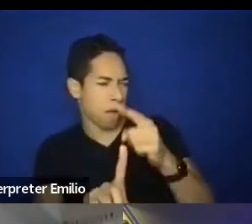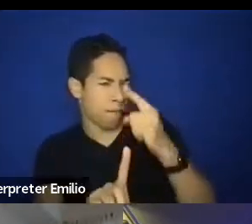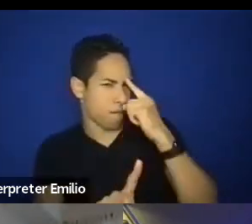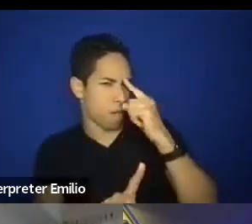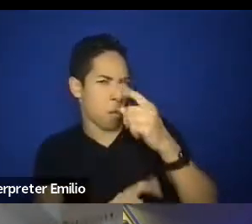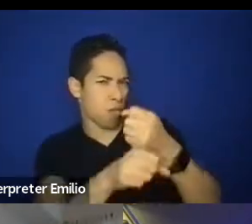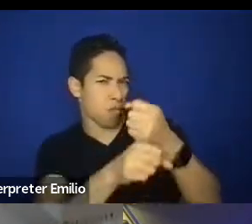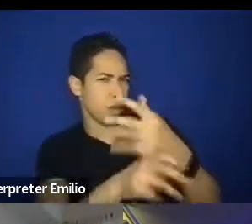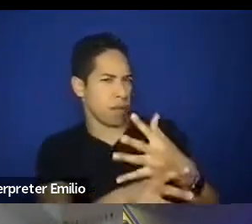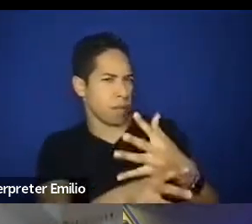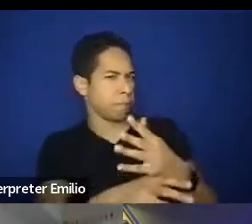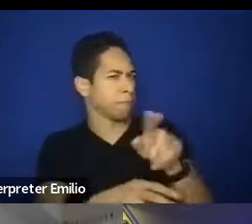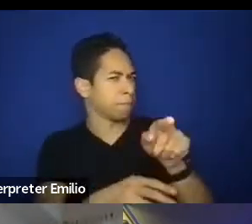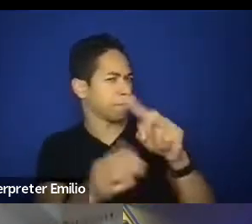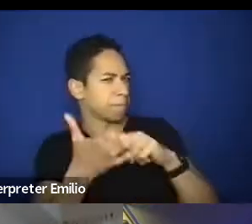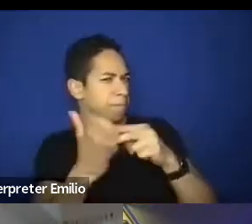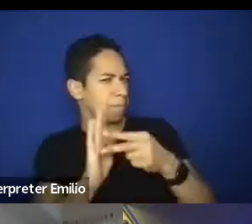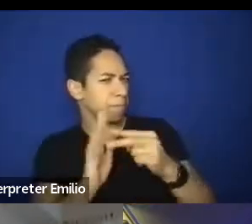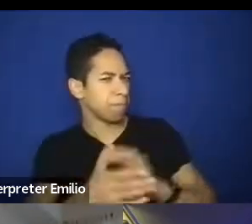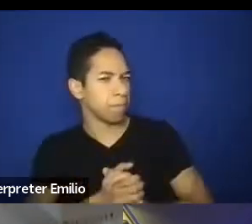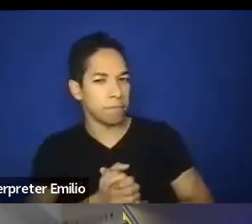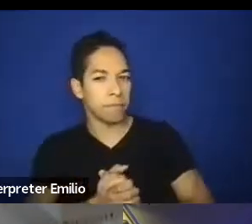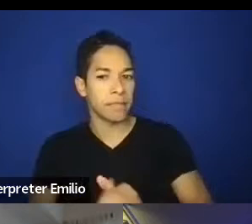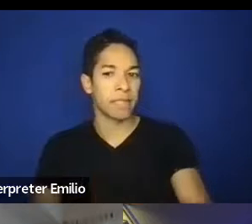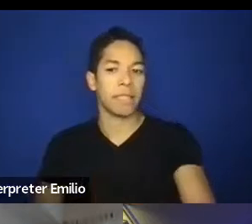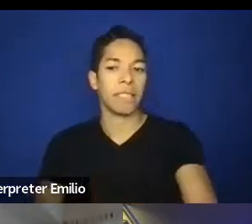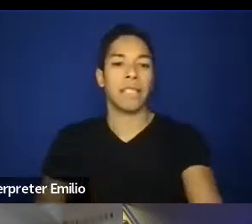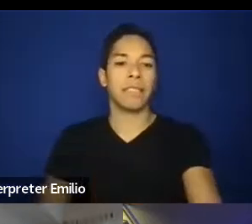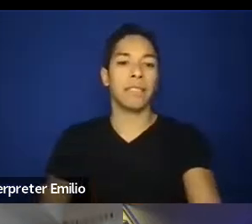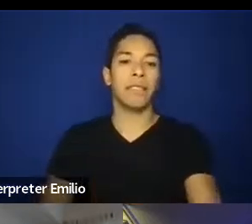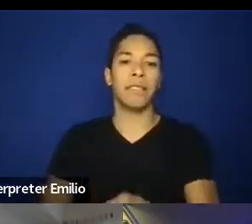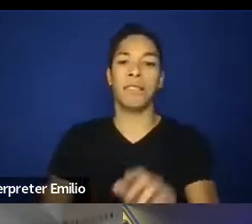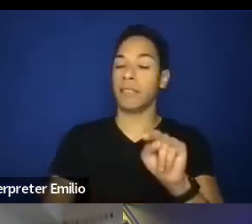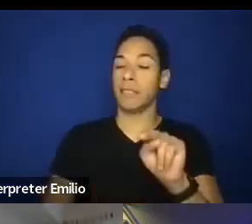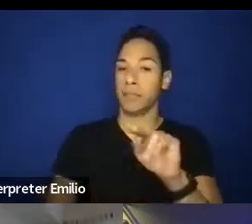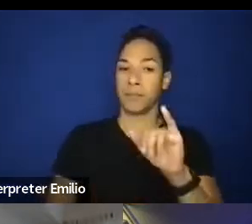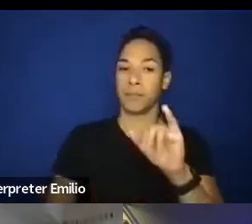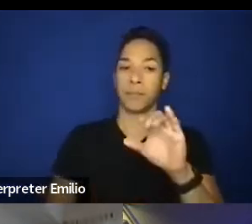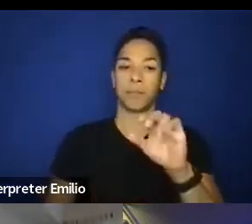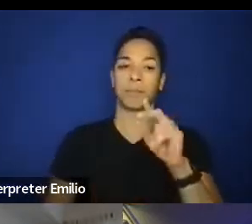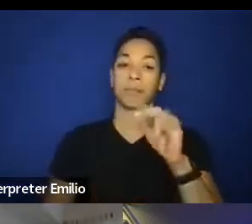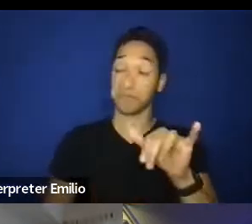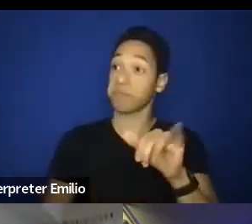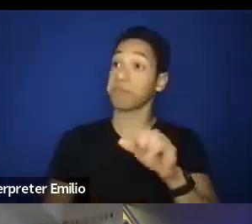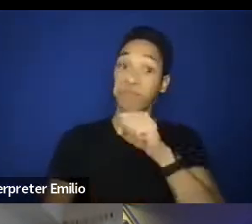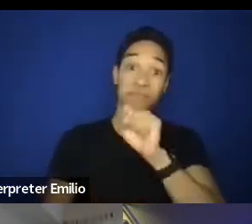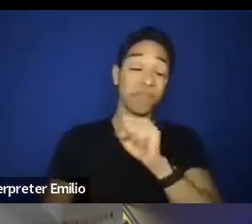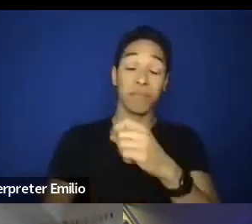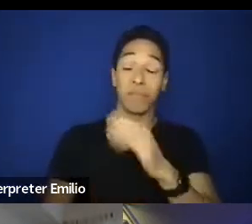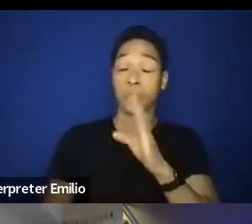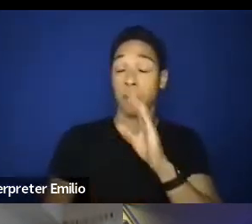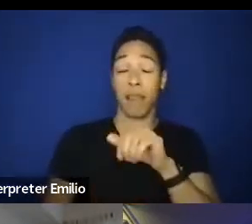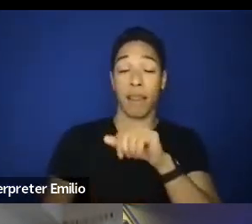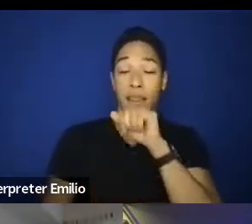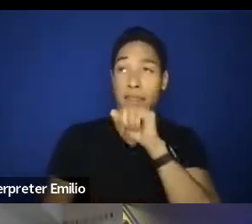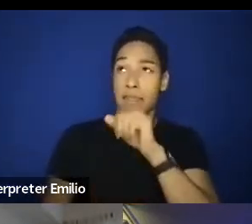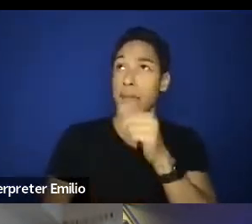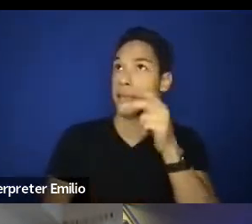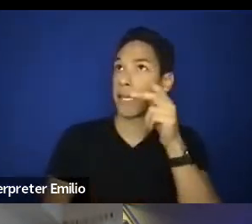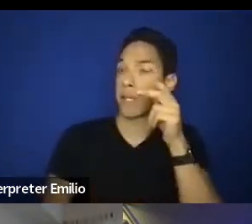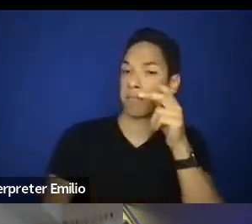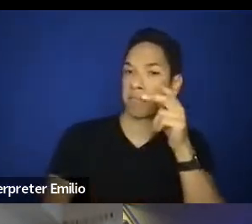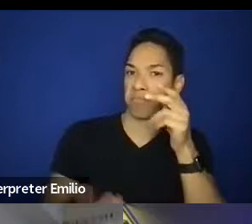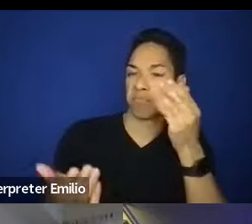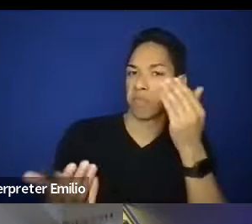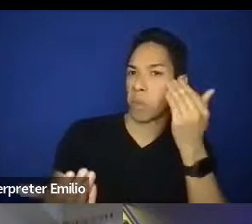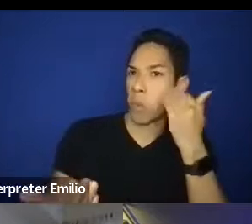this question? Yeah, we'd love to hear like physical, like also preparations, like how sides are given